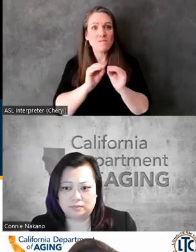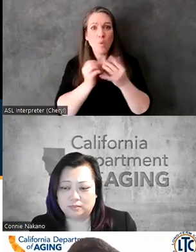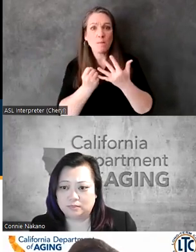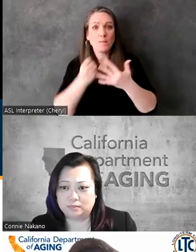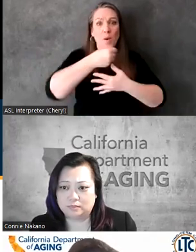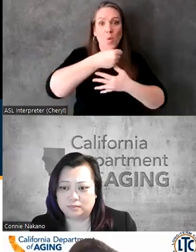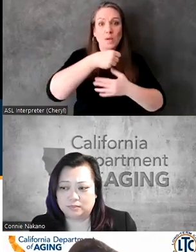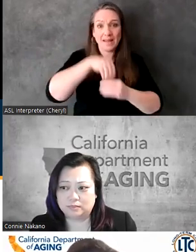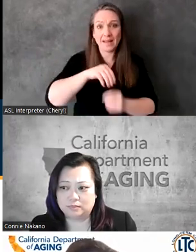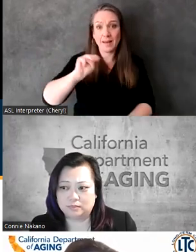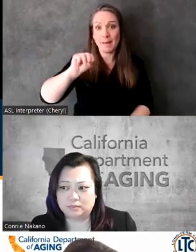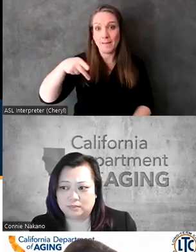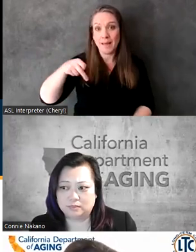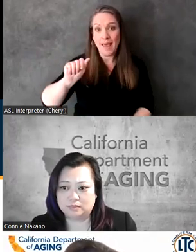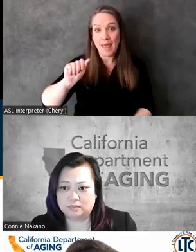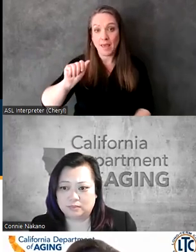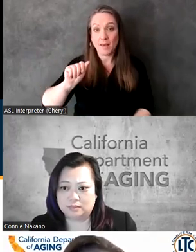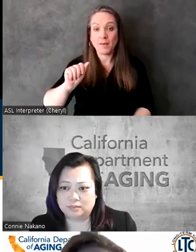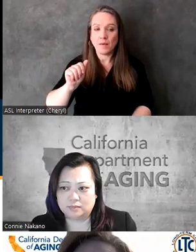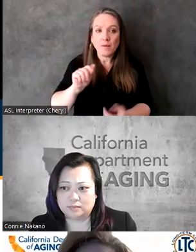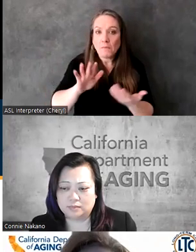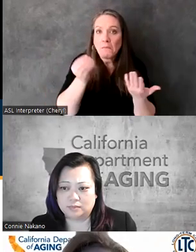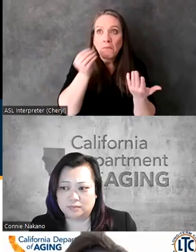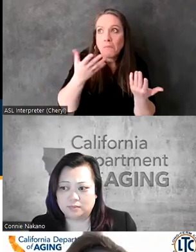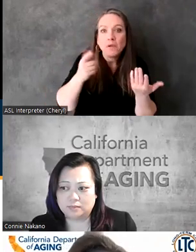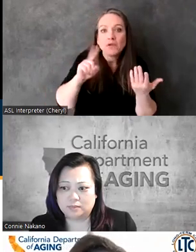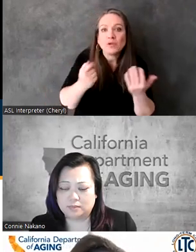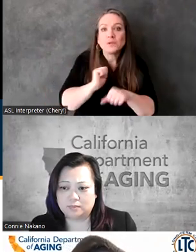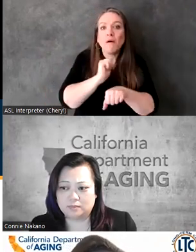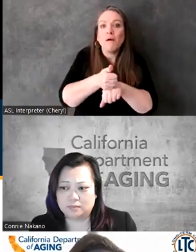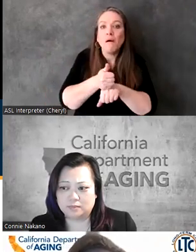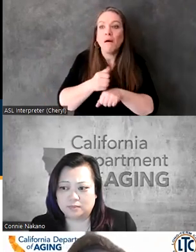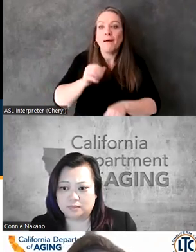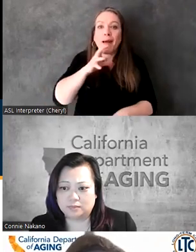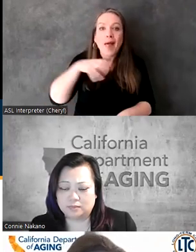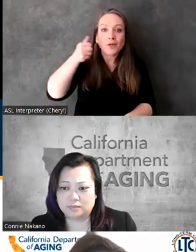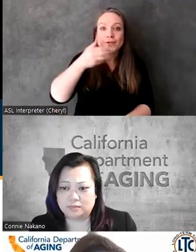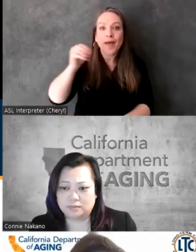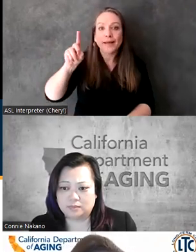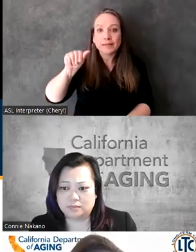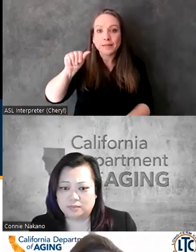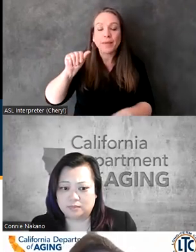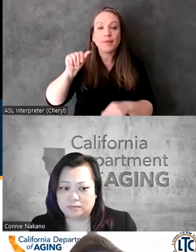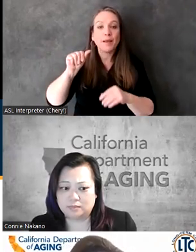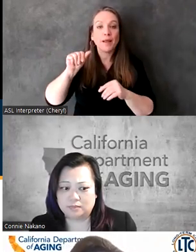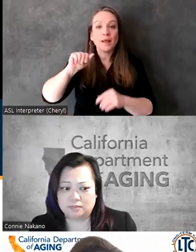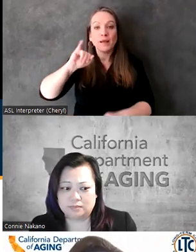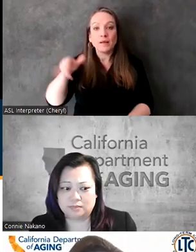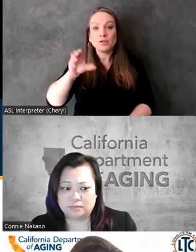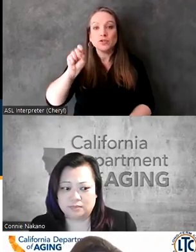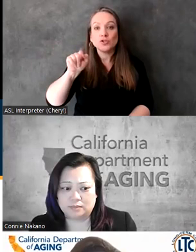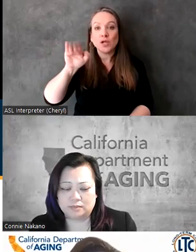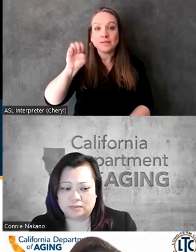Even having this Elder and Disability Justice Coordinating Council we are looking at not just